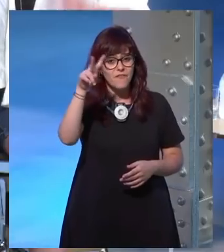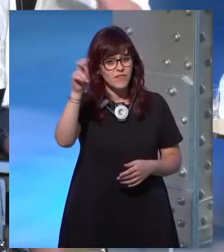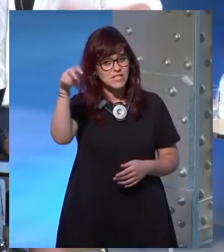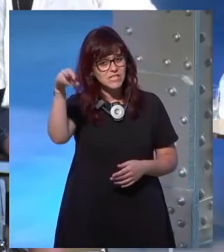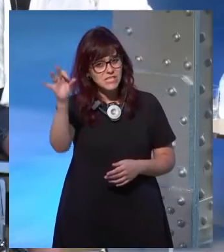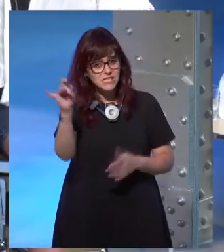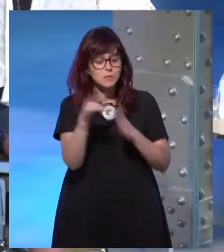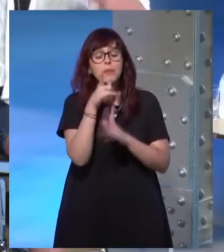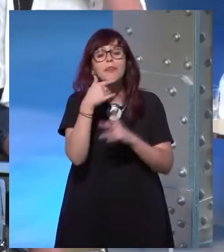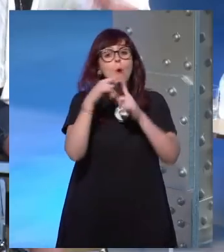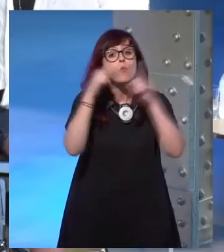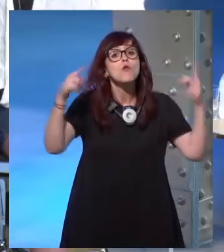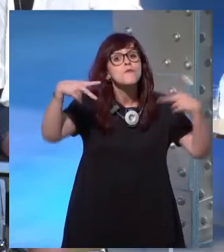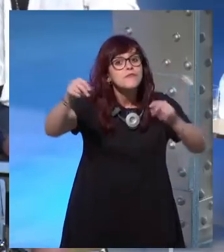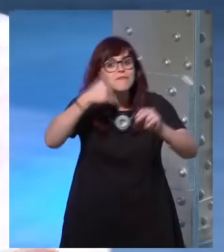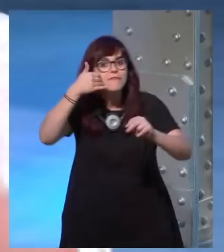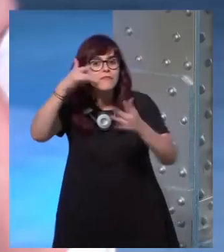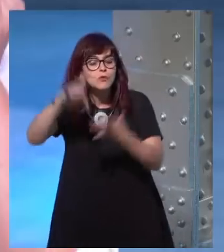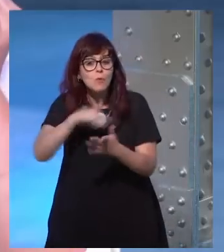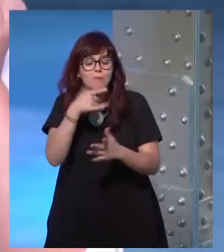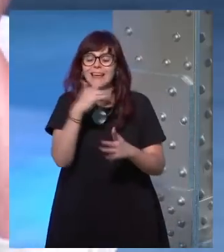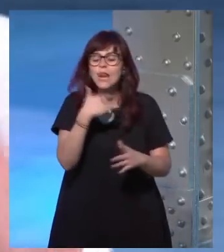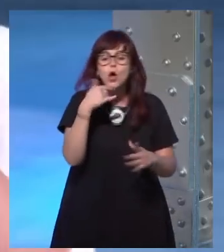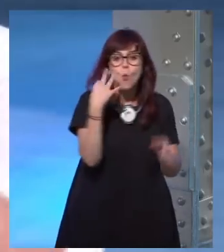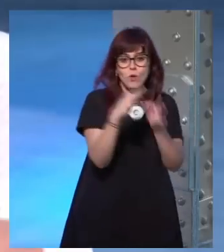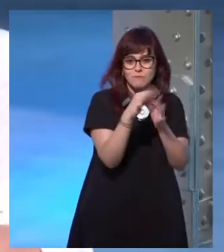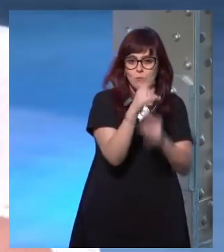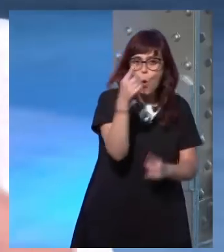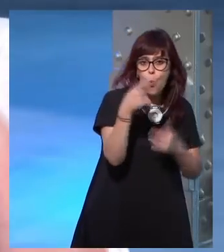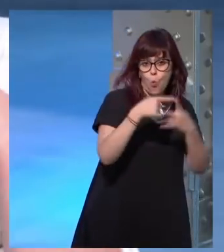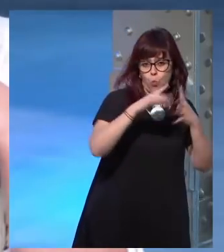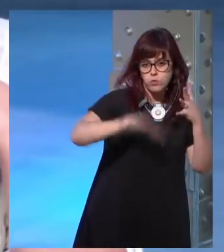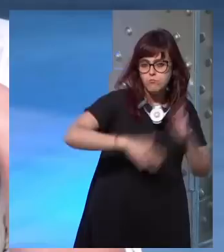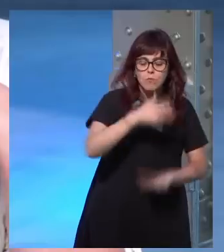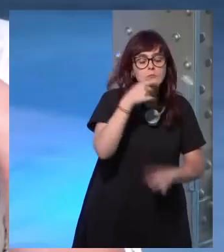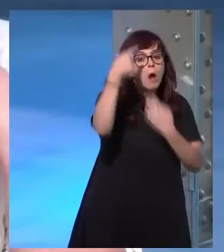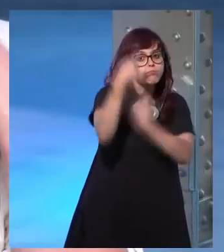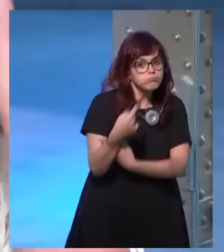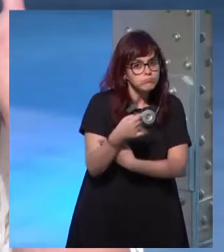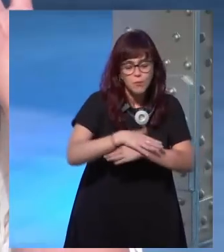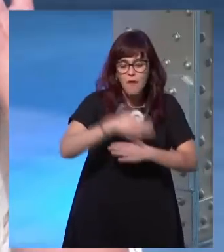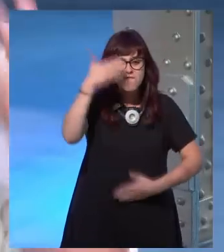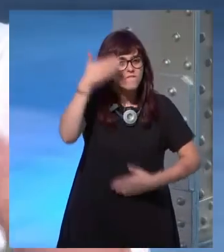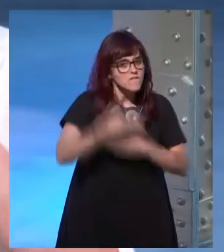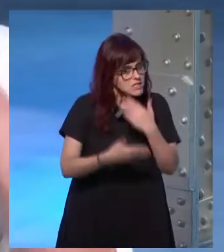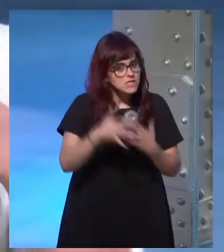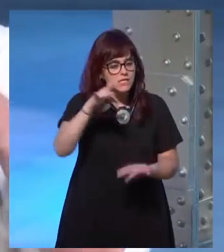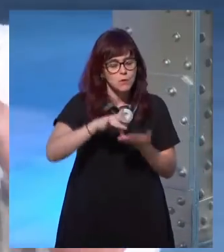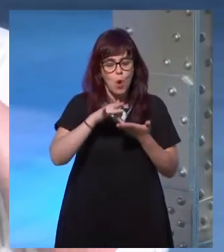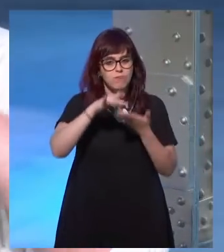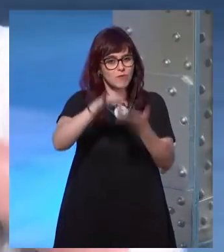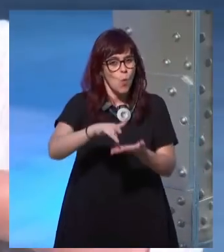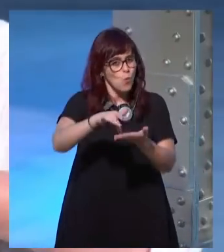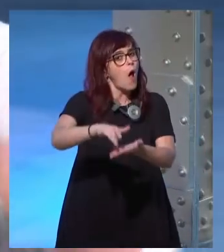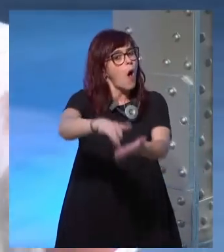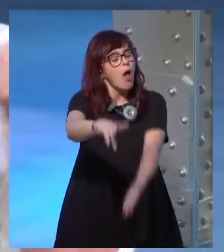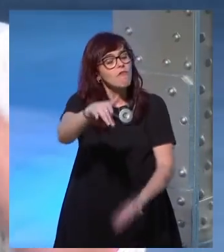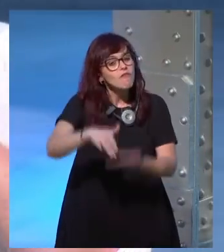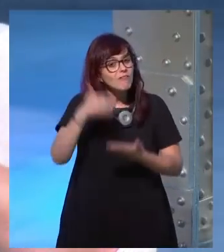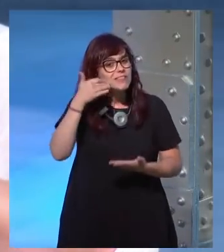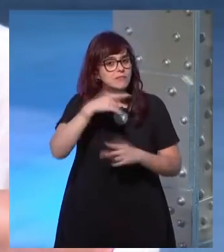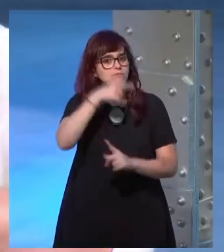like, oh shit, I got to do something on it. So she forces me to work in those controlled bursts by kind